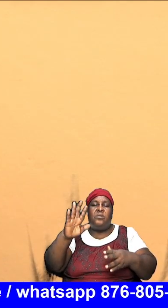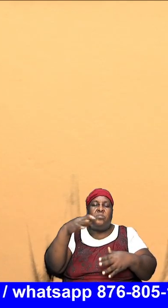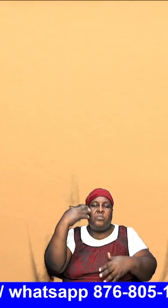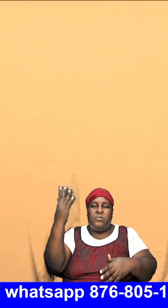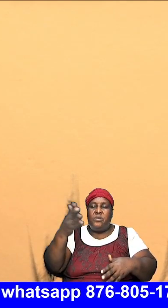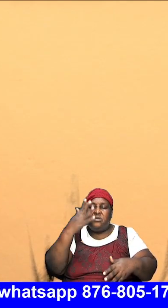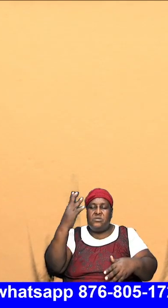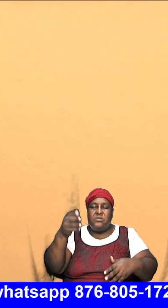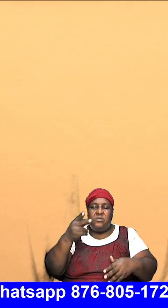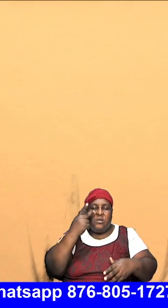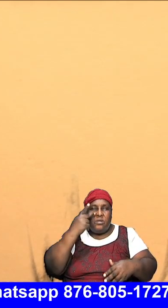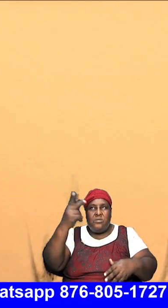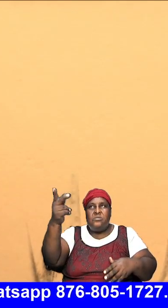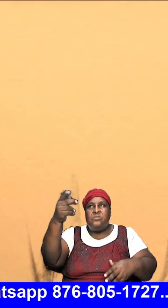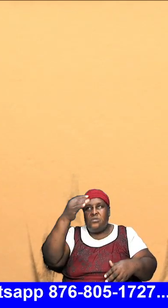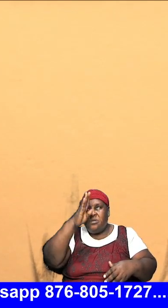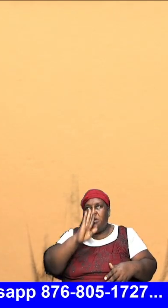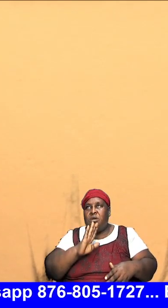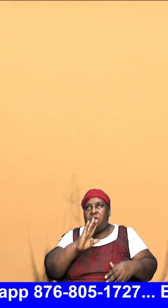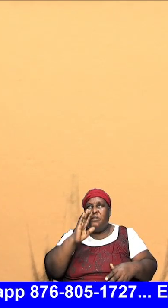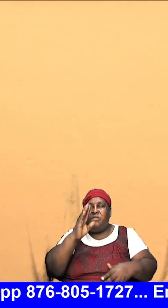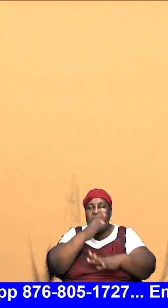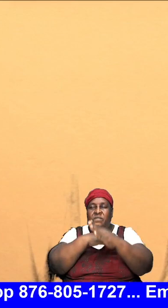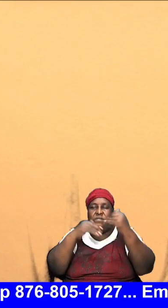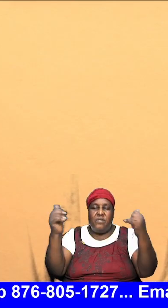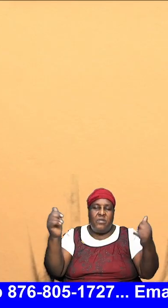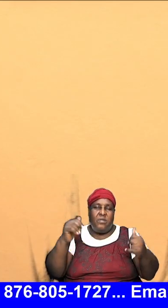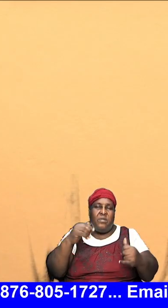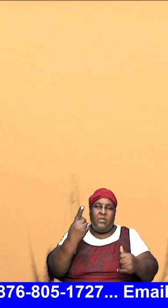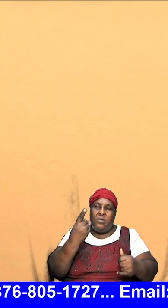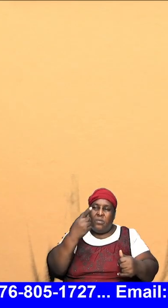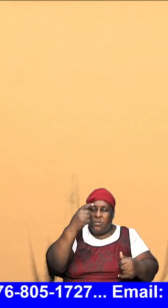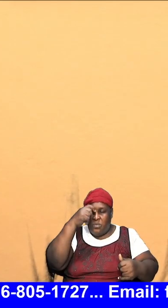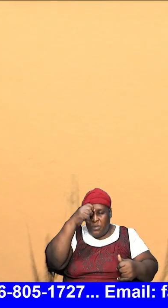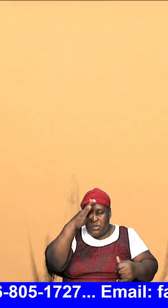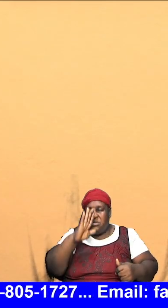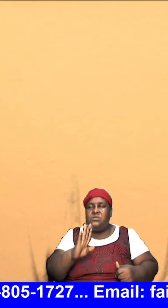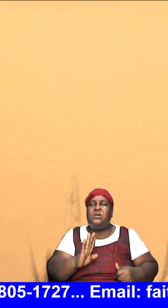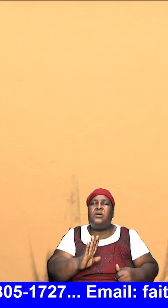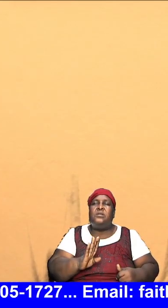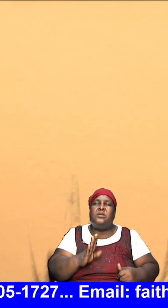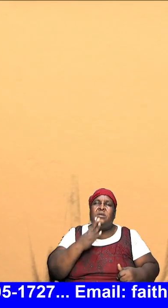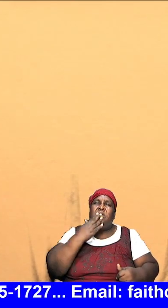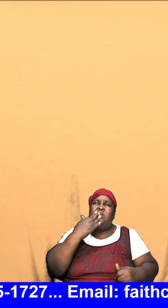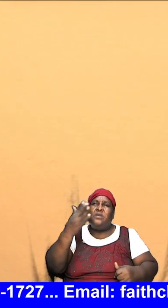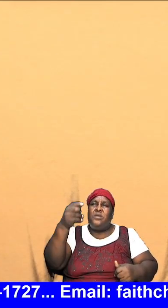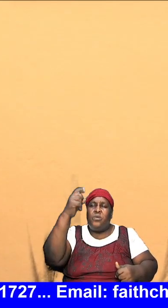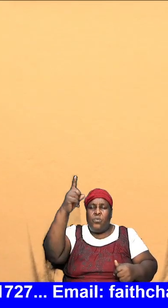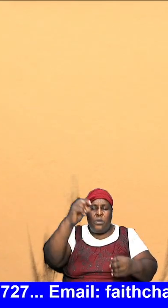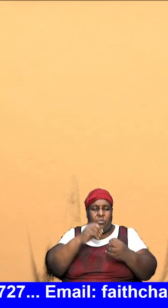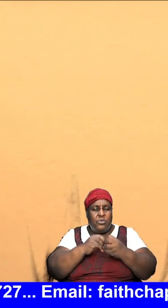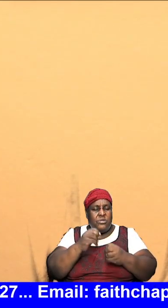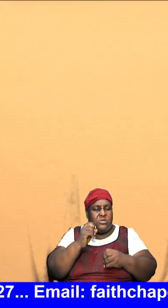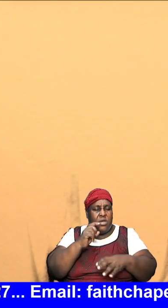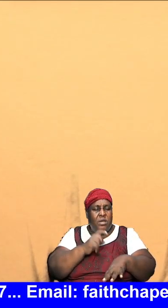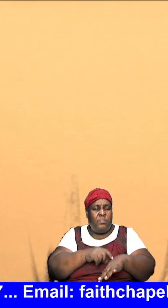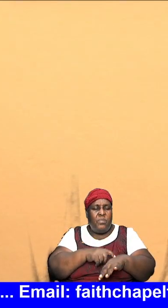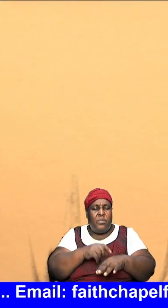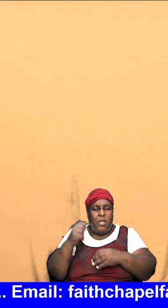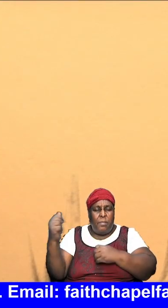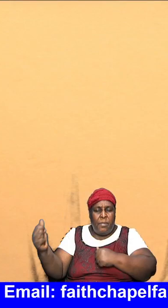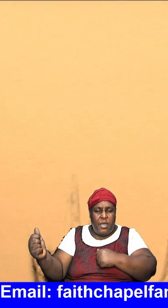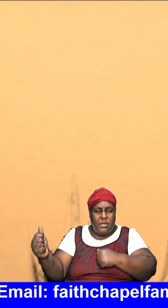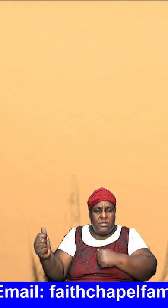look to the God of heaven, the only God, the only wise God. Thank you one more time in the